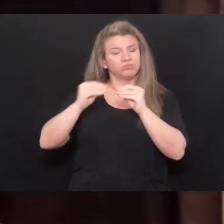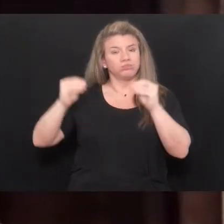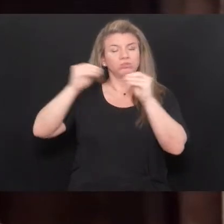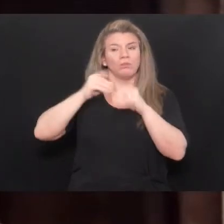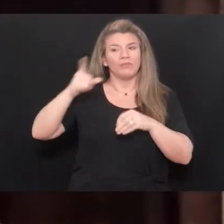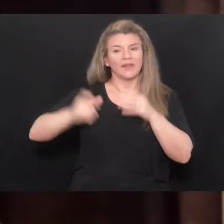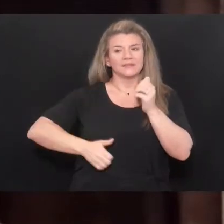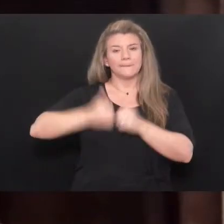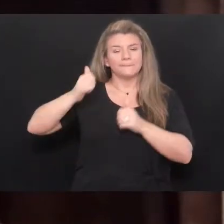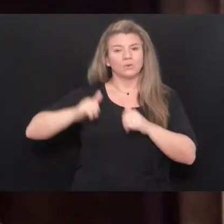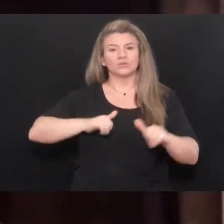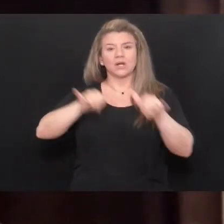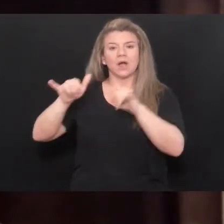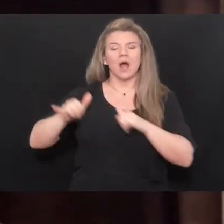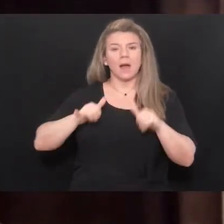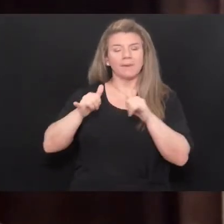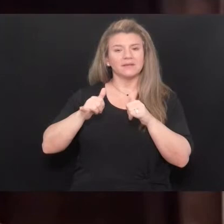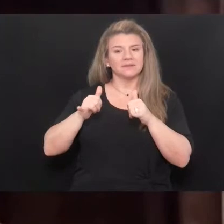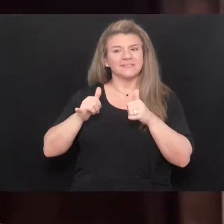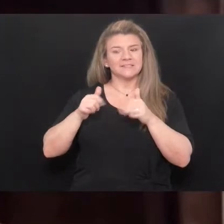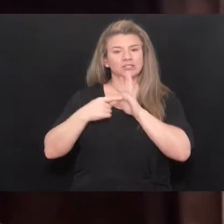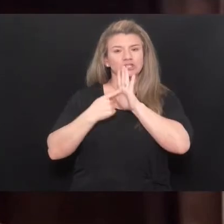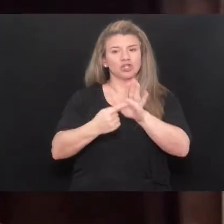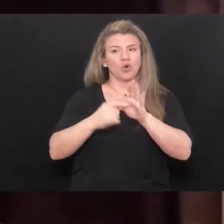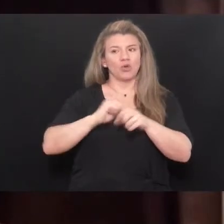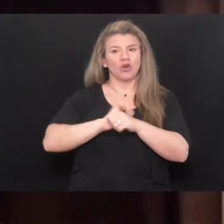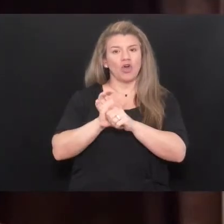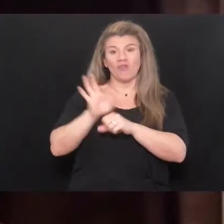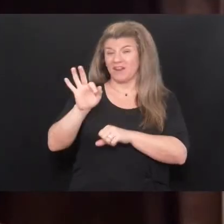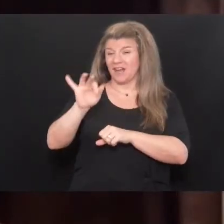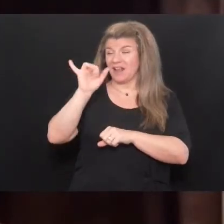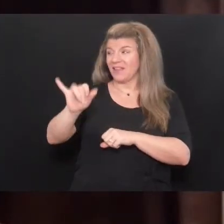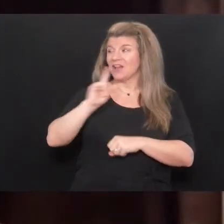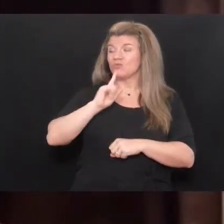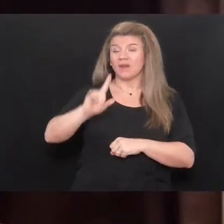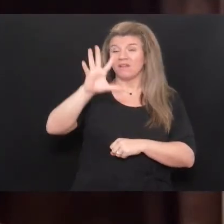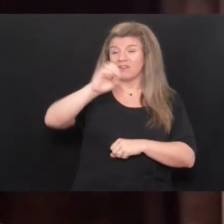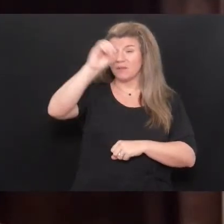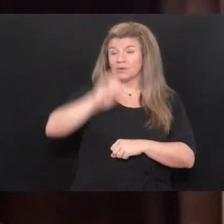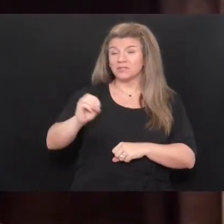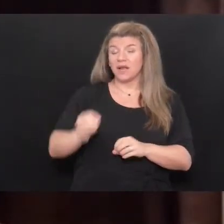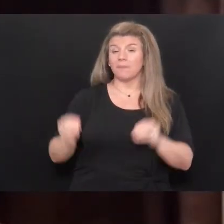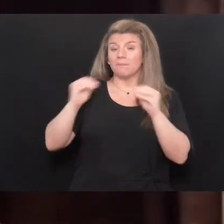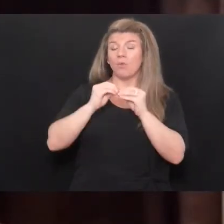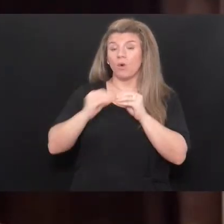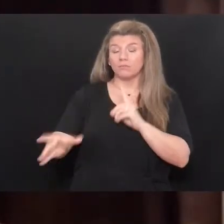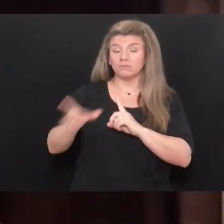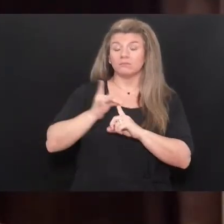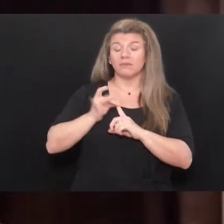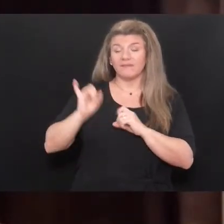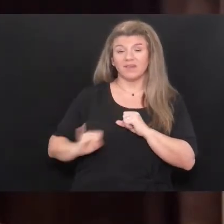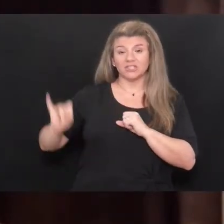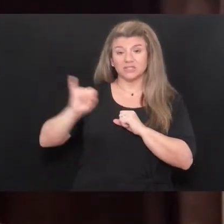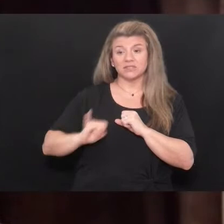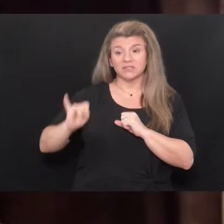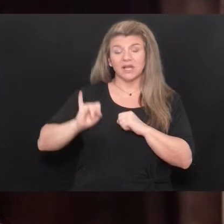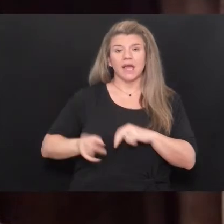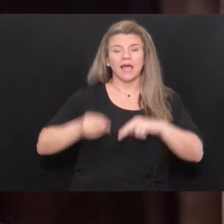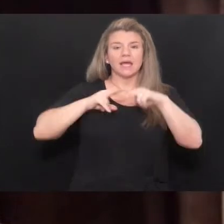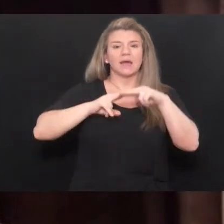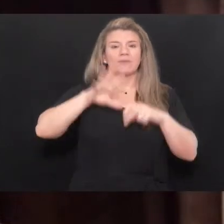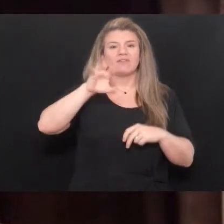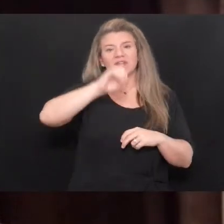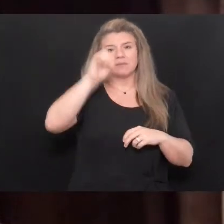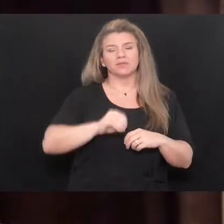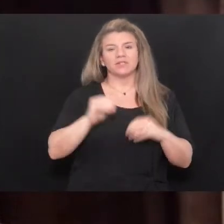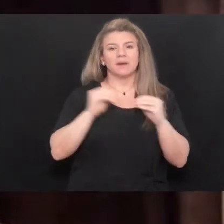common form of COVID-19, which is about 50% more infectious and up to 50%